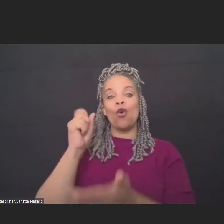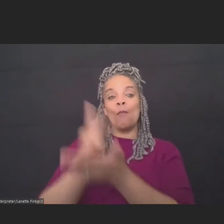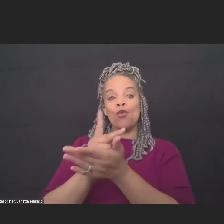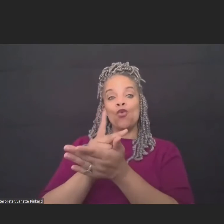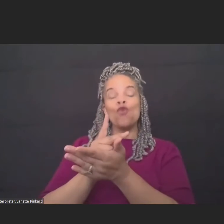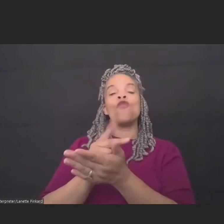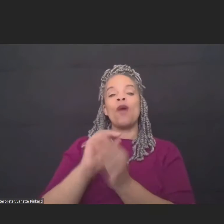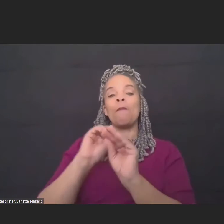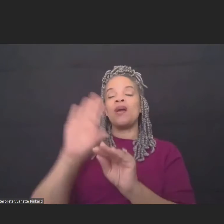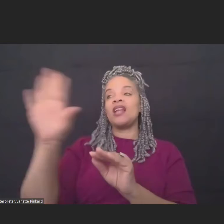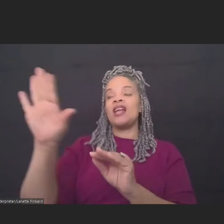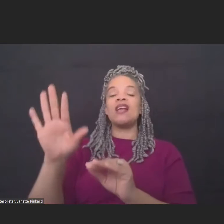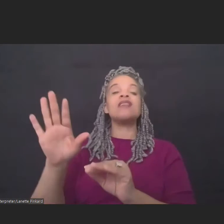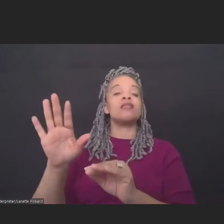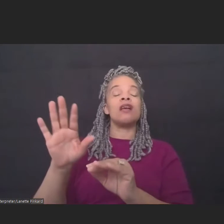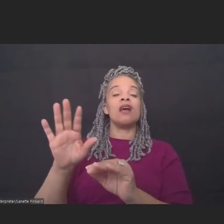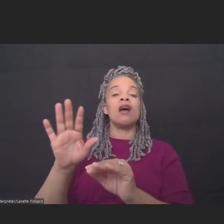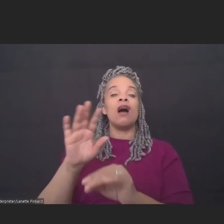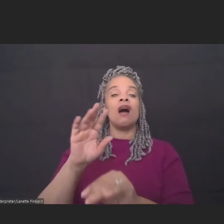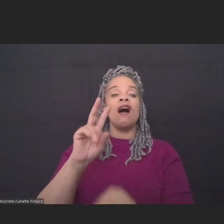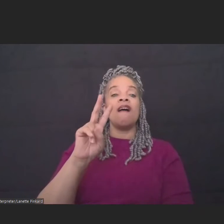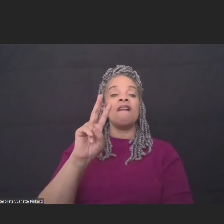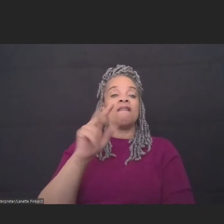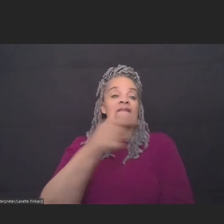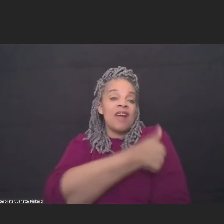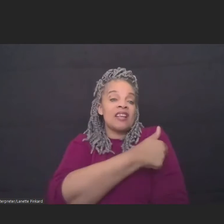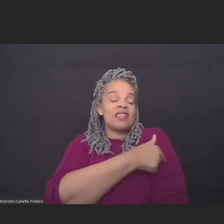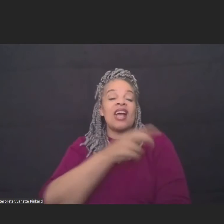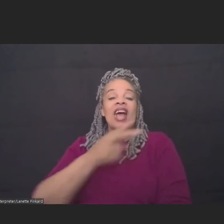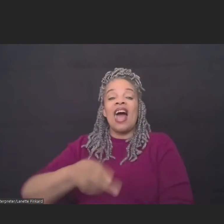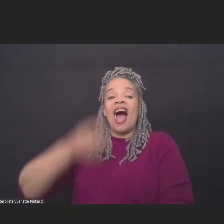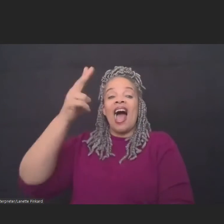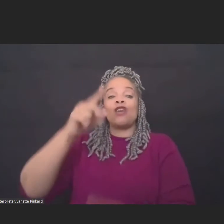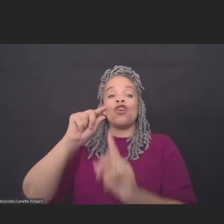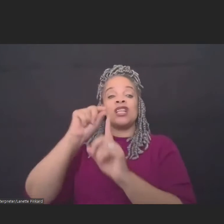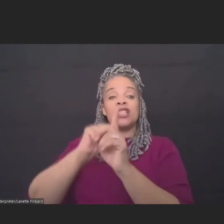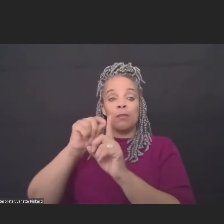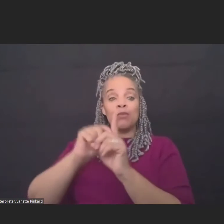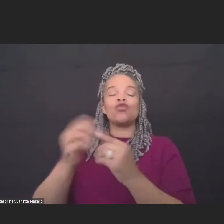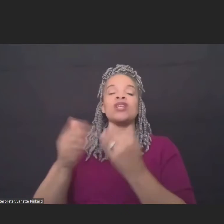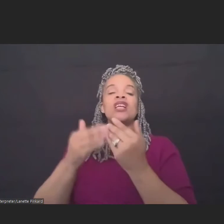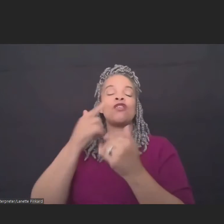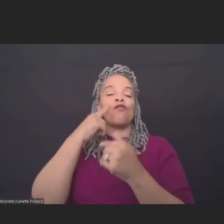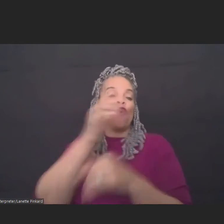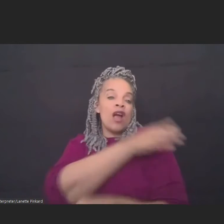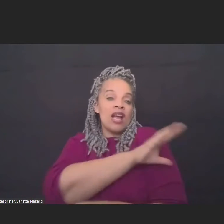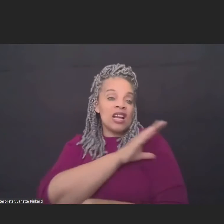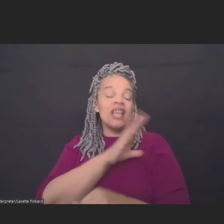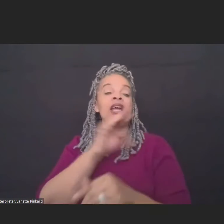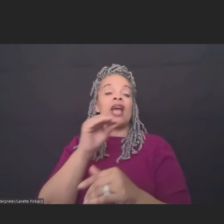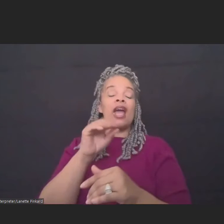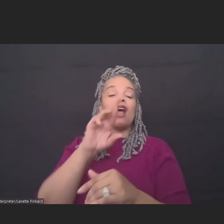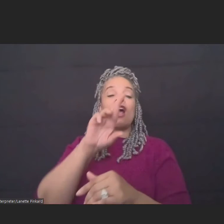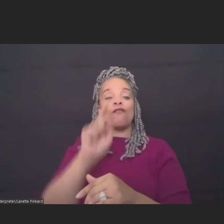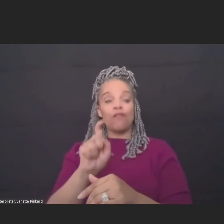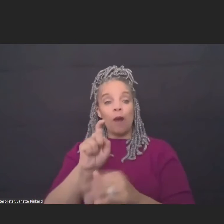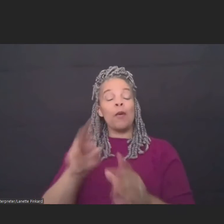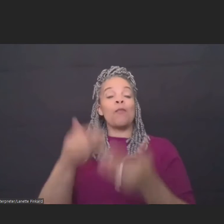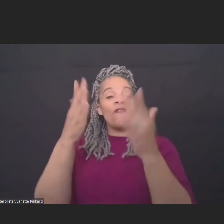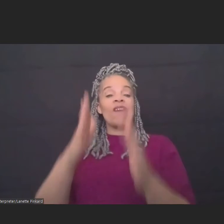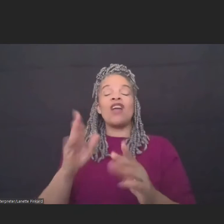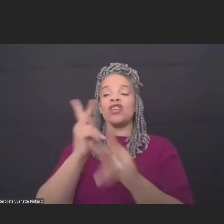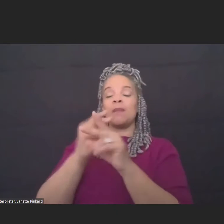its vaccine at higher temperatures, so it's easier for clinics and primary care providers to store it in their own